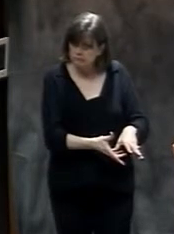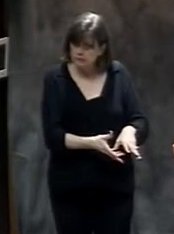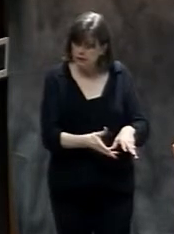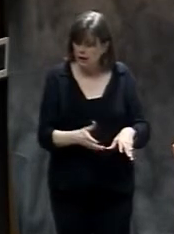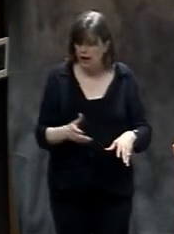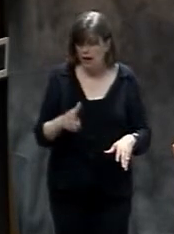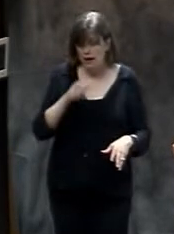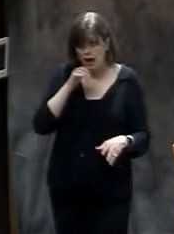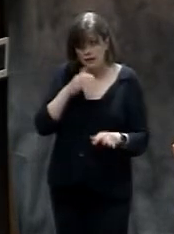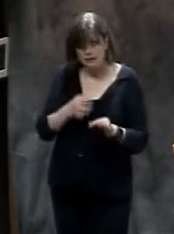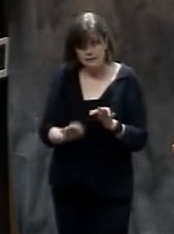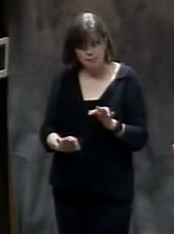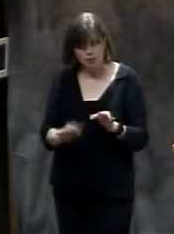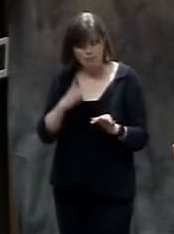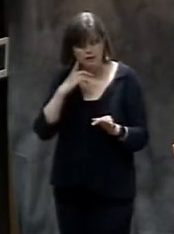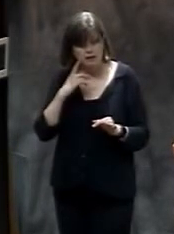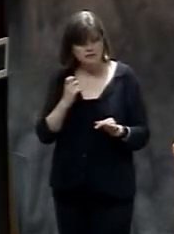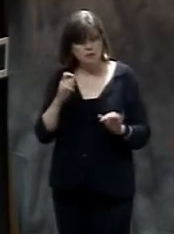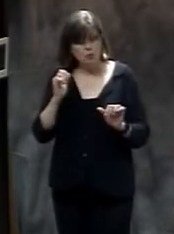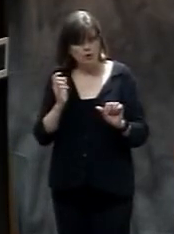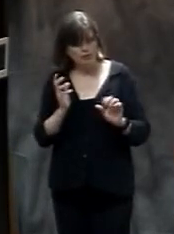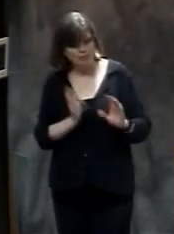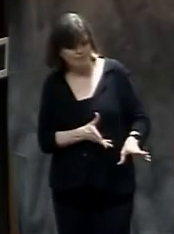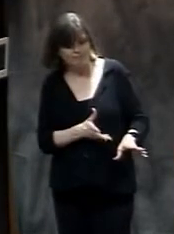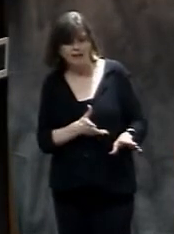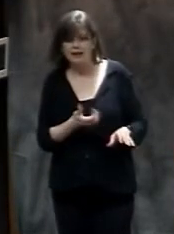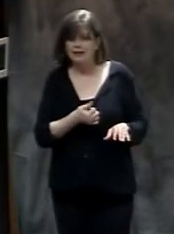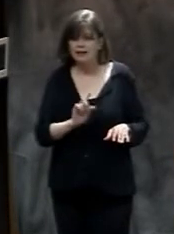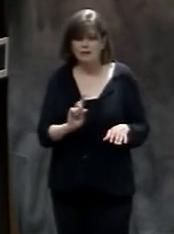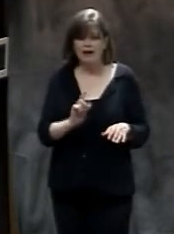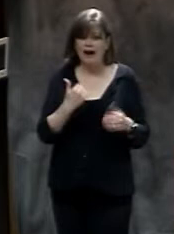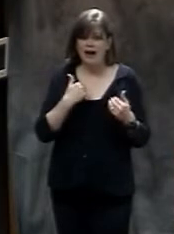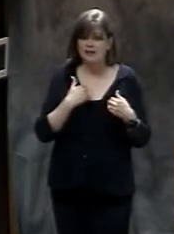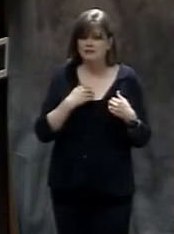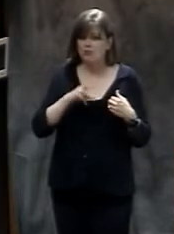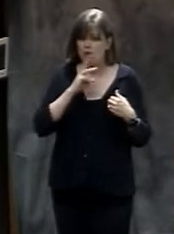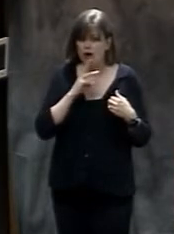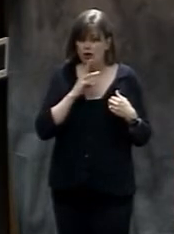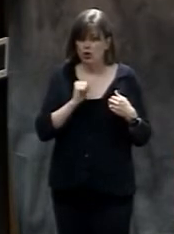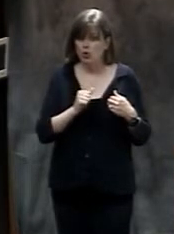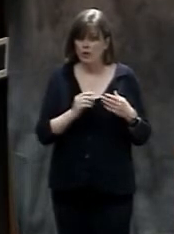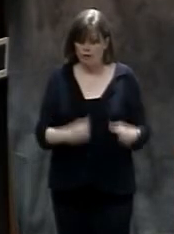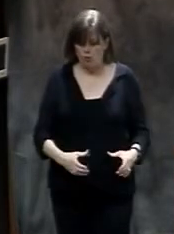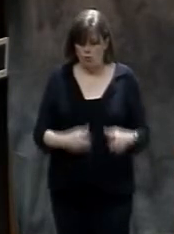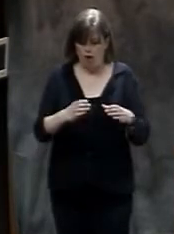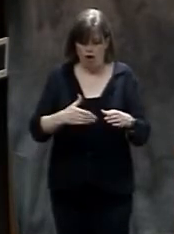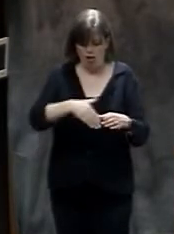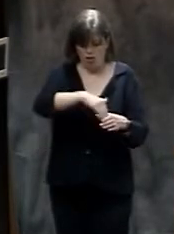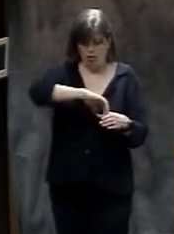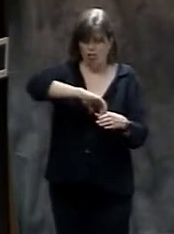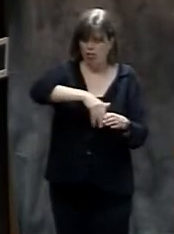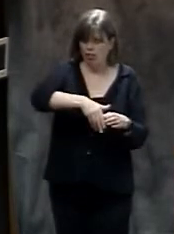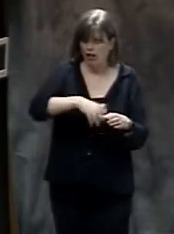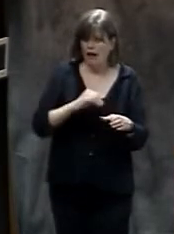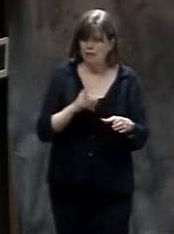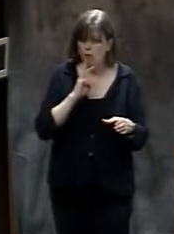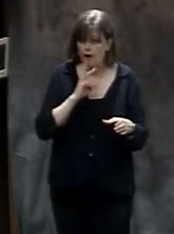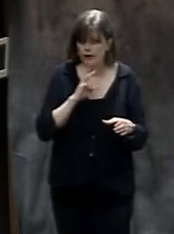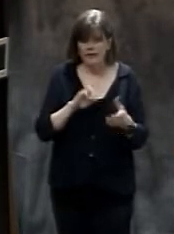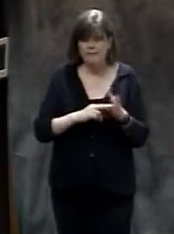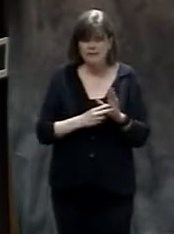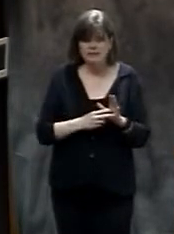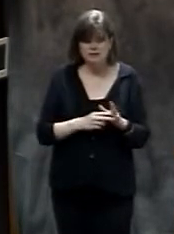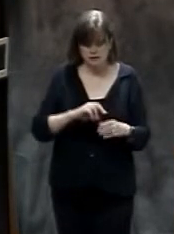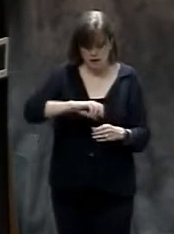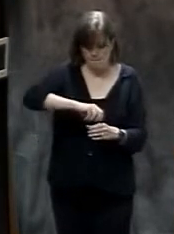lay their eggs in anything that has water in it, any container that has a vertical wall and water. That means a bottle cap. That